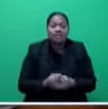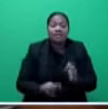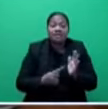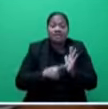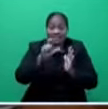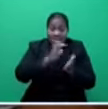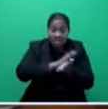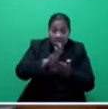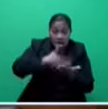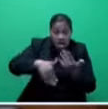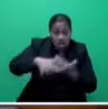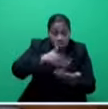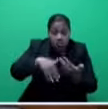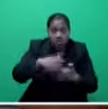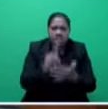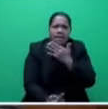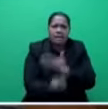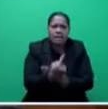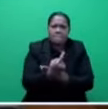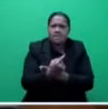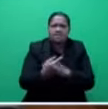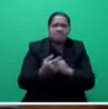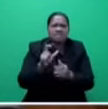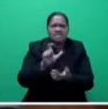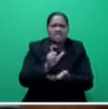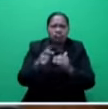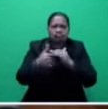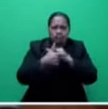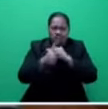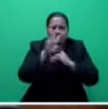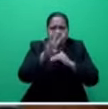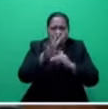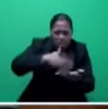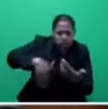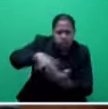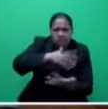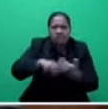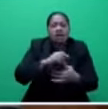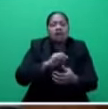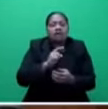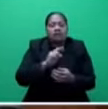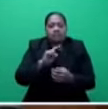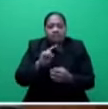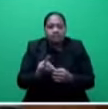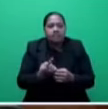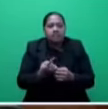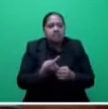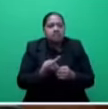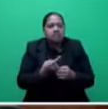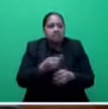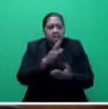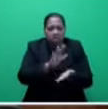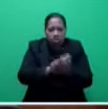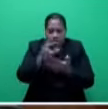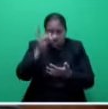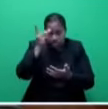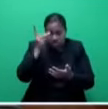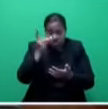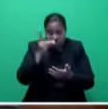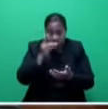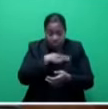reared its head and took us years back. But the Ministry of Education, the offices and the Construction Implementation Unit of the Ministry of